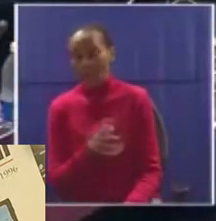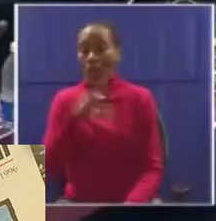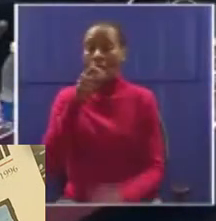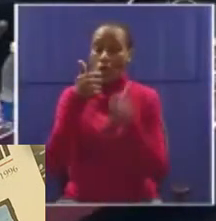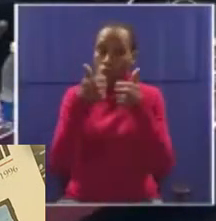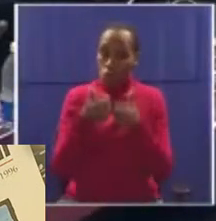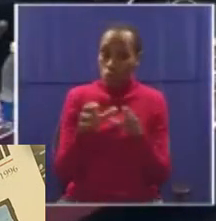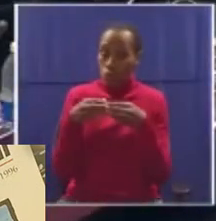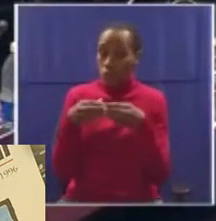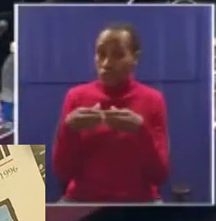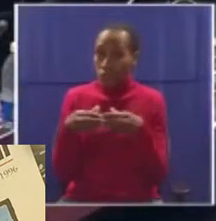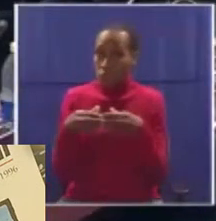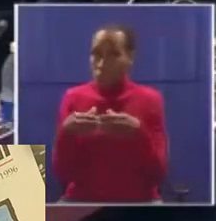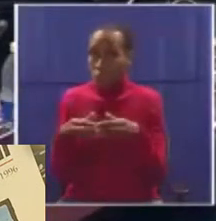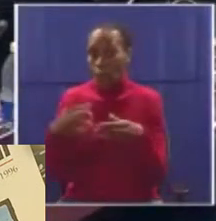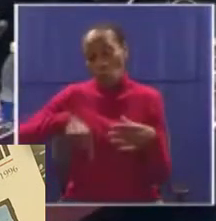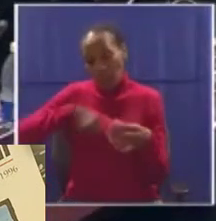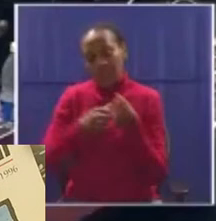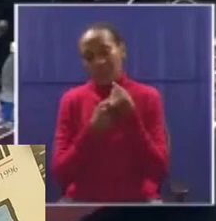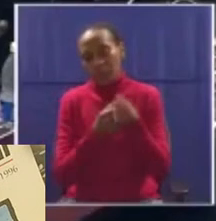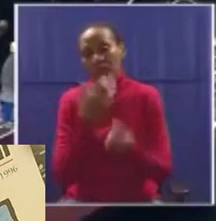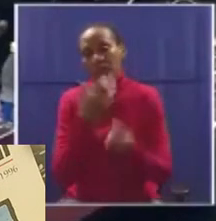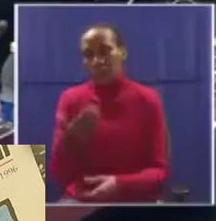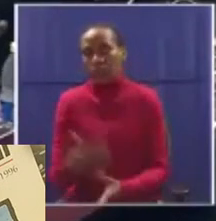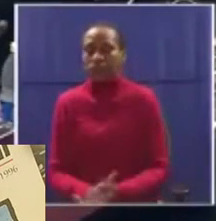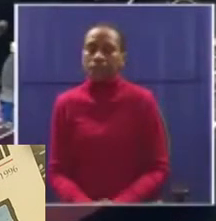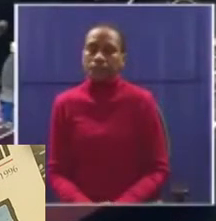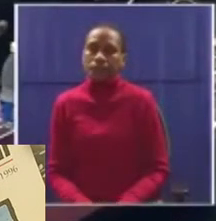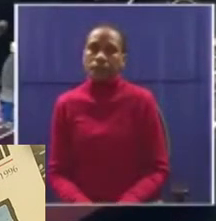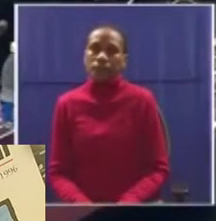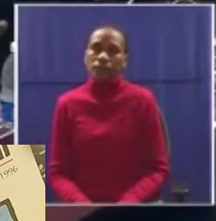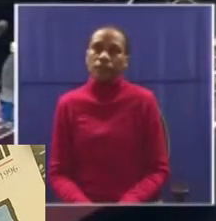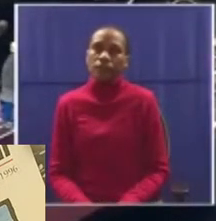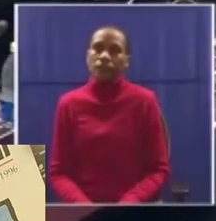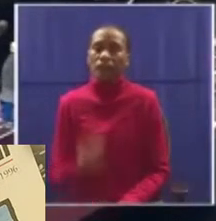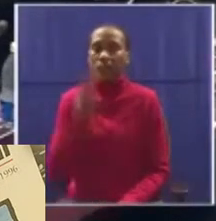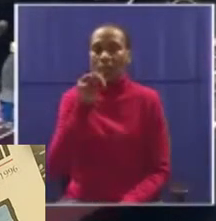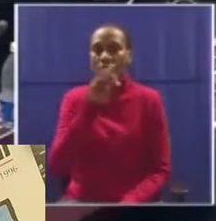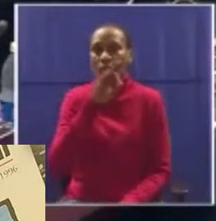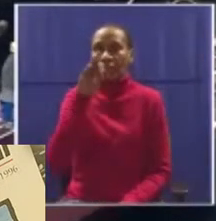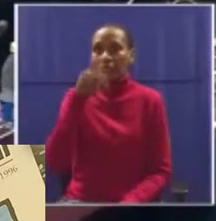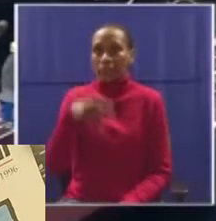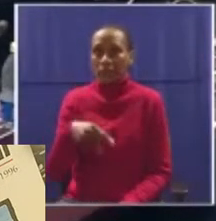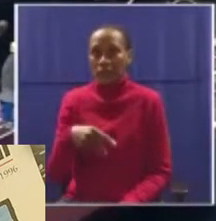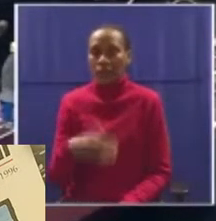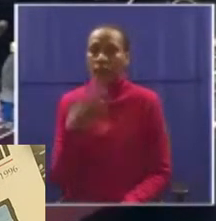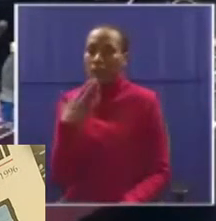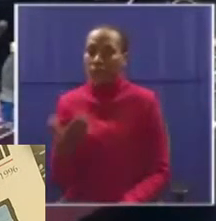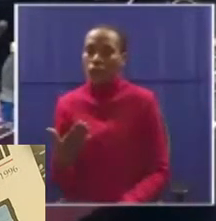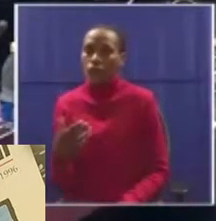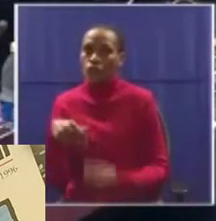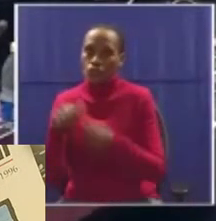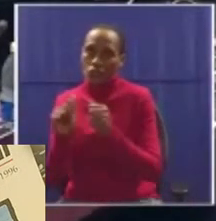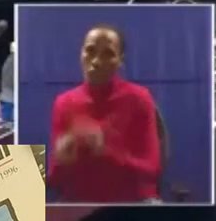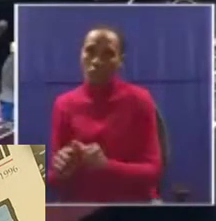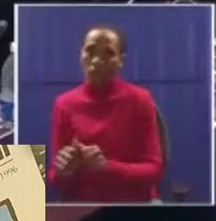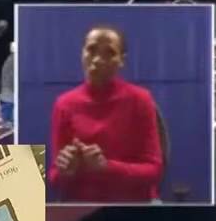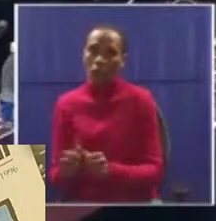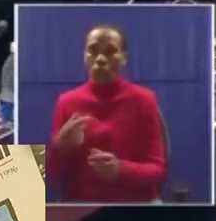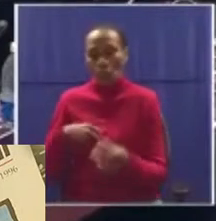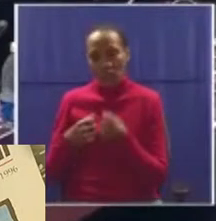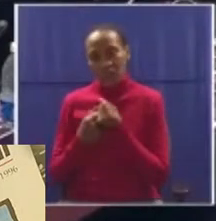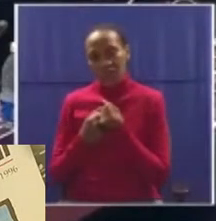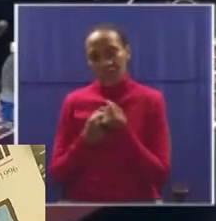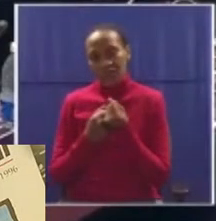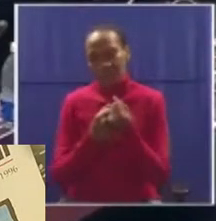good Australian support thank you thank you NFP thank you Austria person in